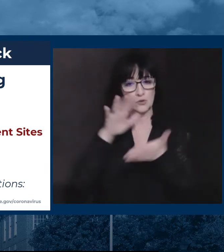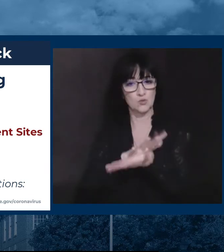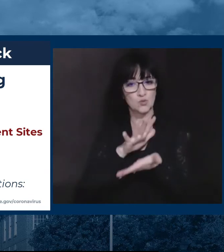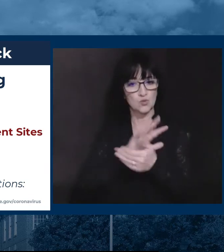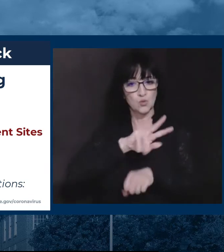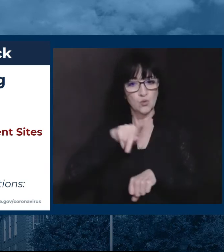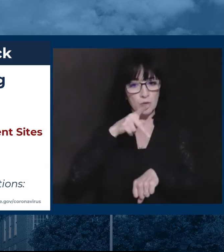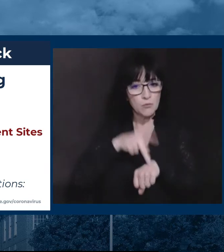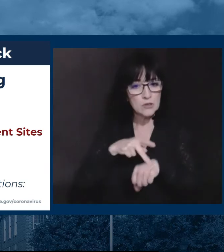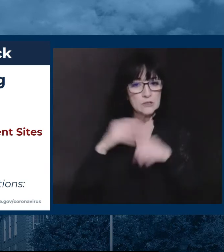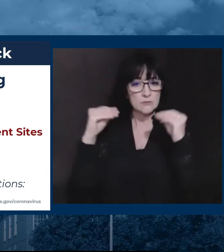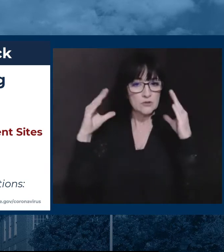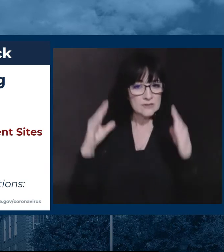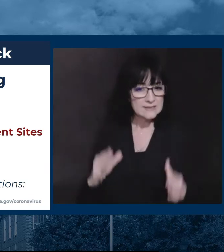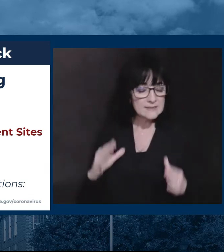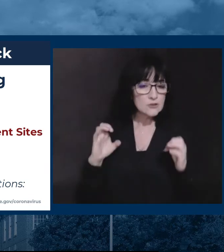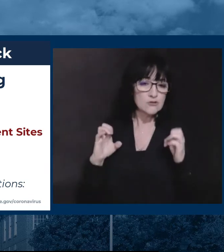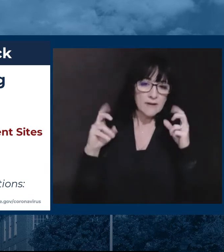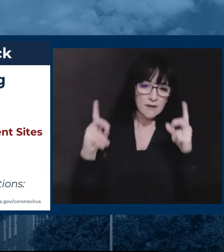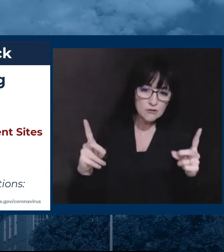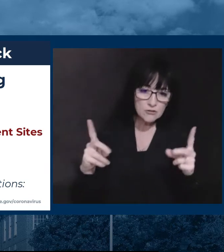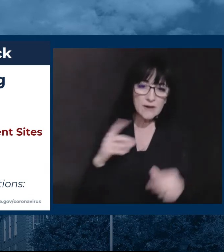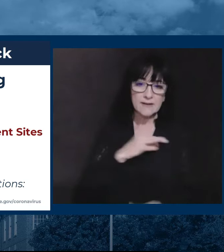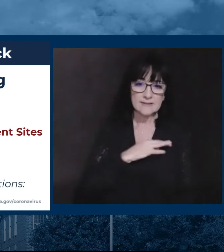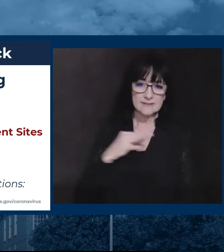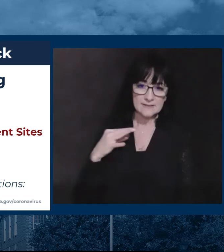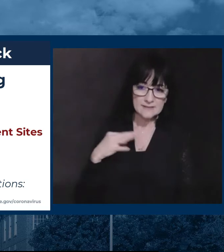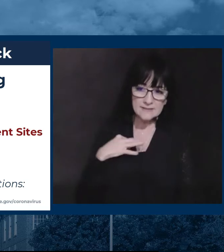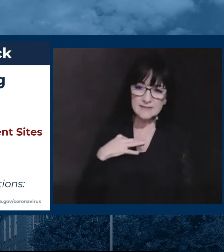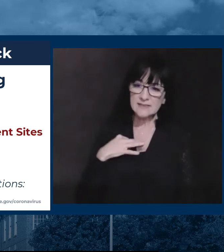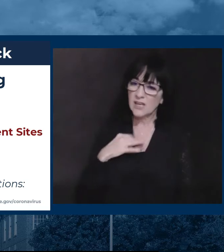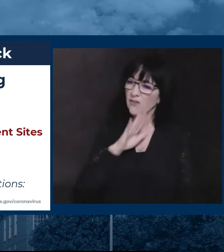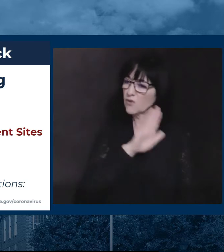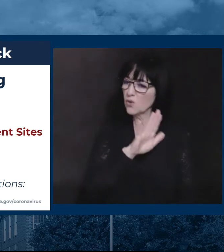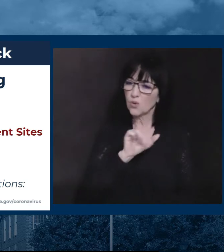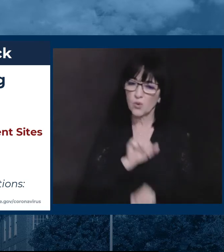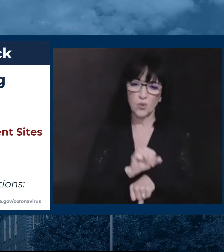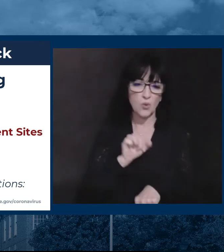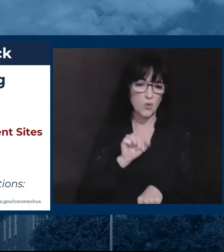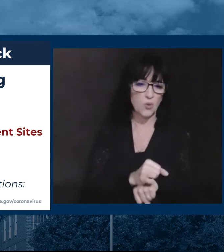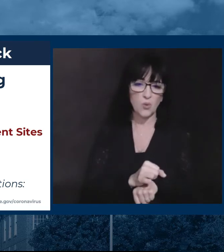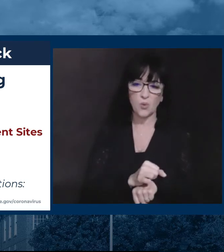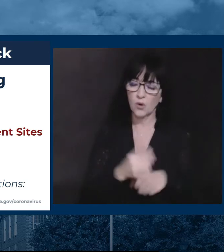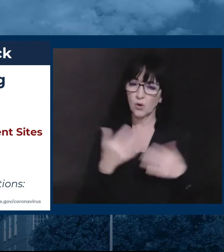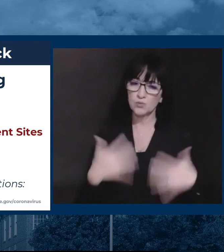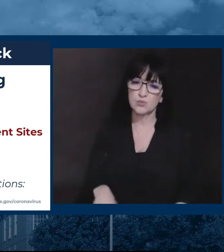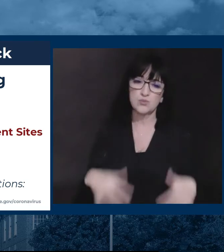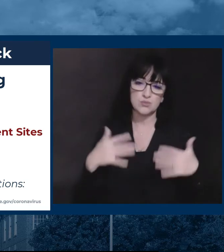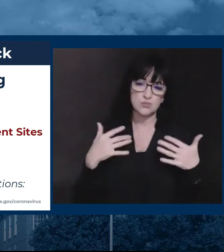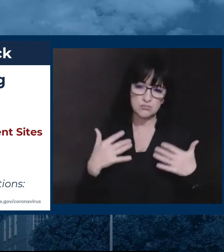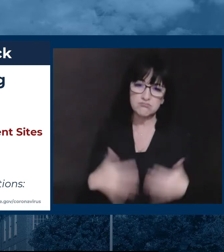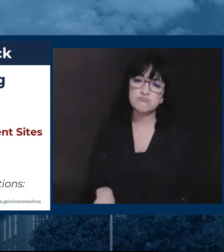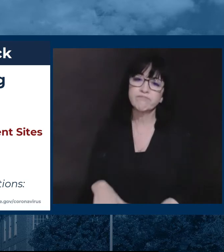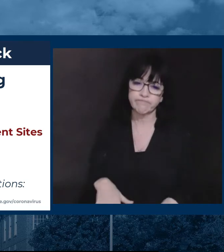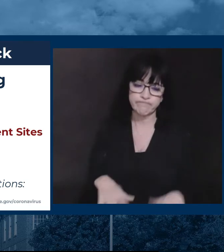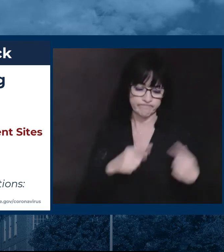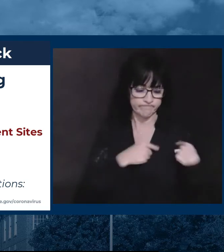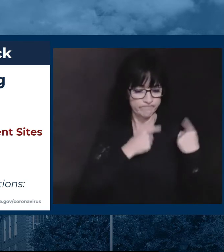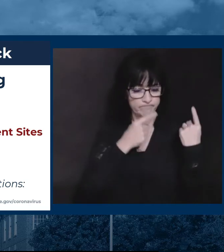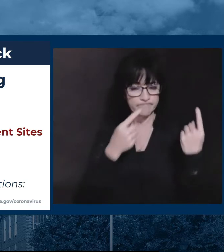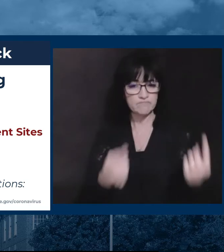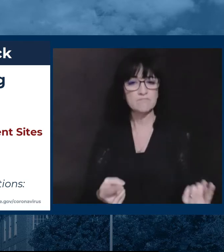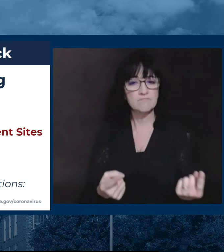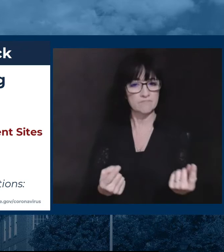educators, staff, for what they've been doing through the last spring and over the